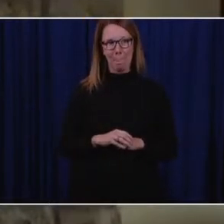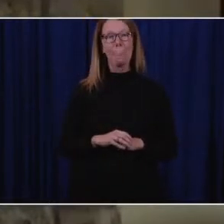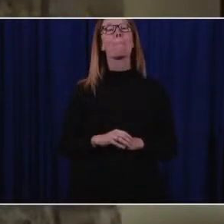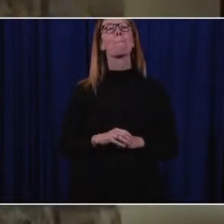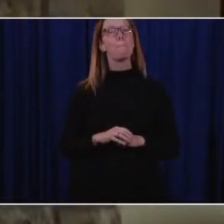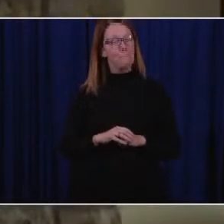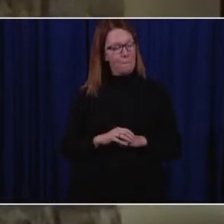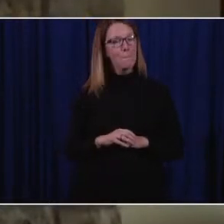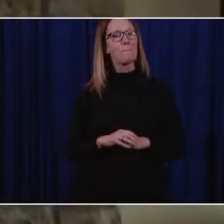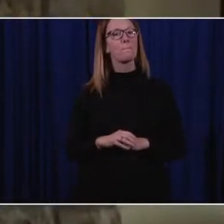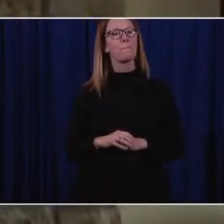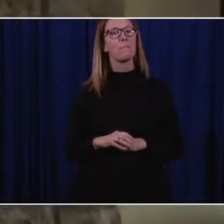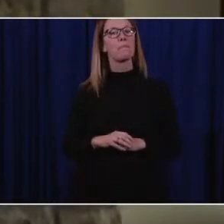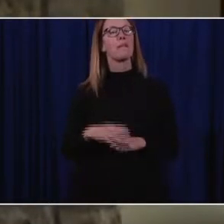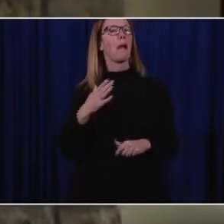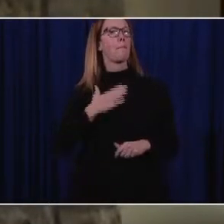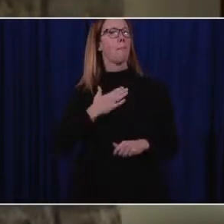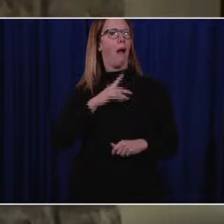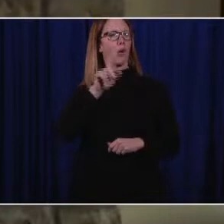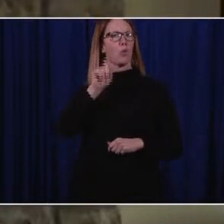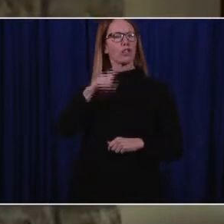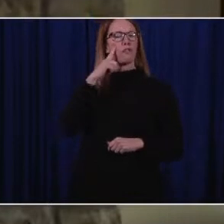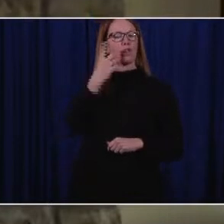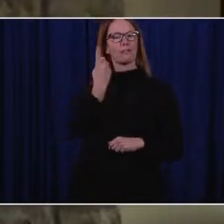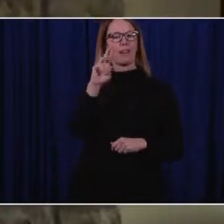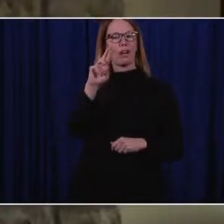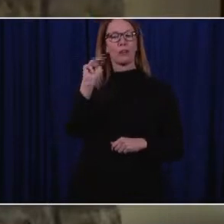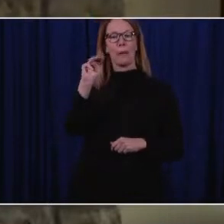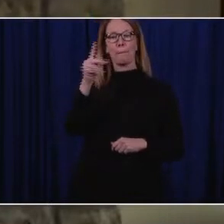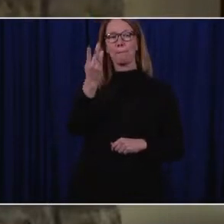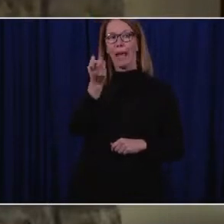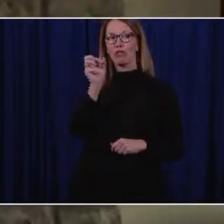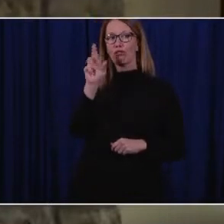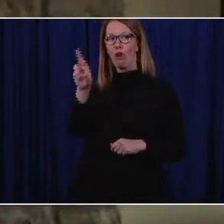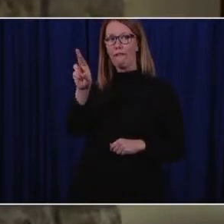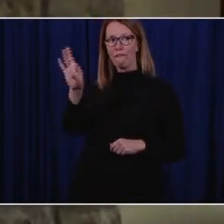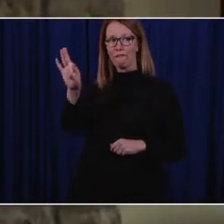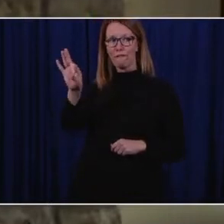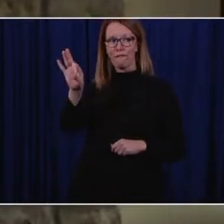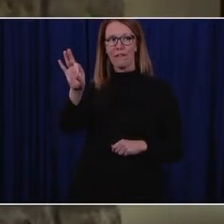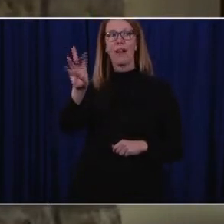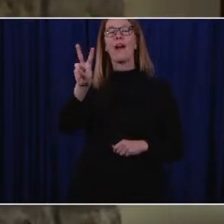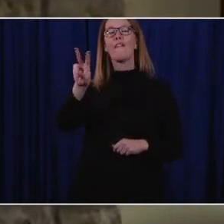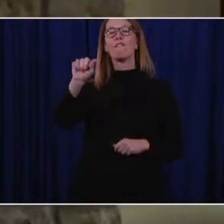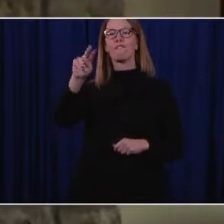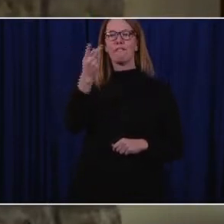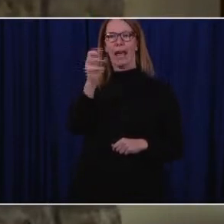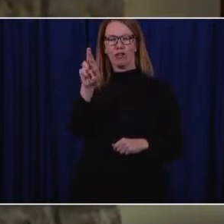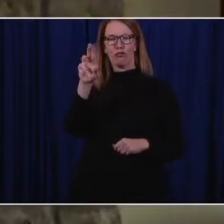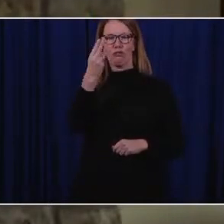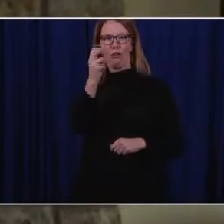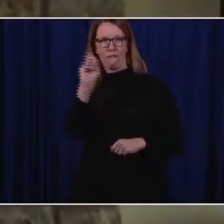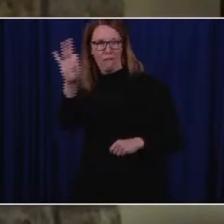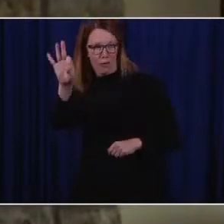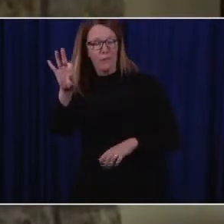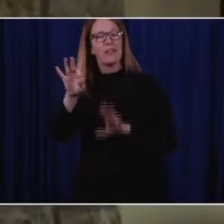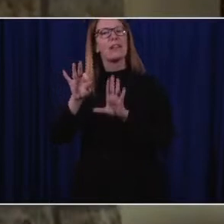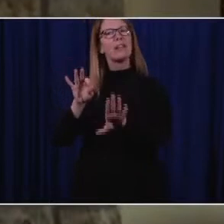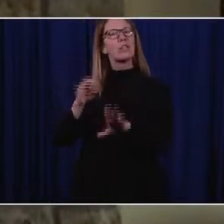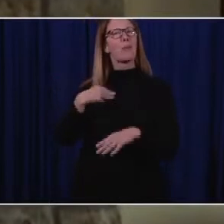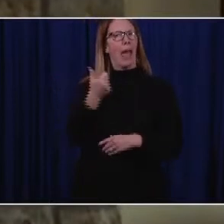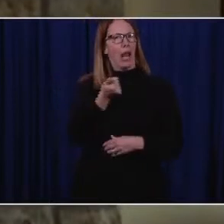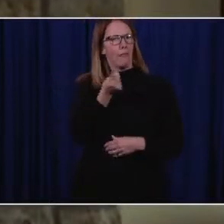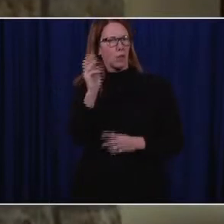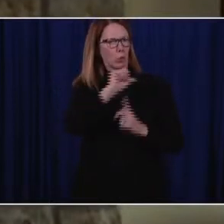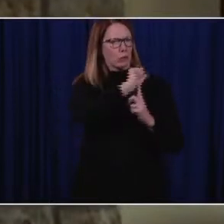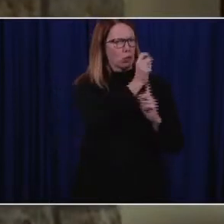I have a question for Dr. Vanderhoff. I was wondering if you could talk a little bit about, we have some instances